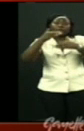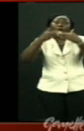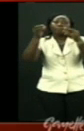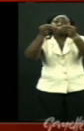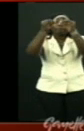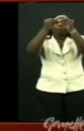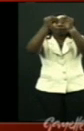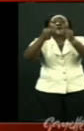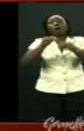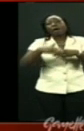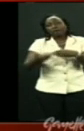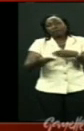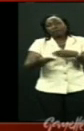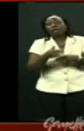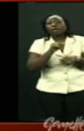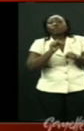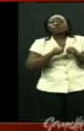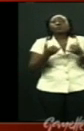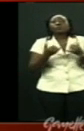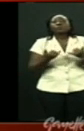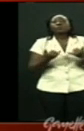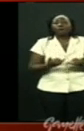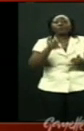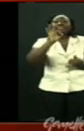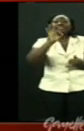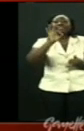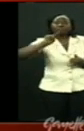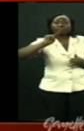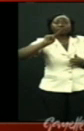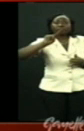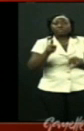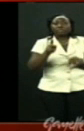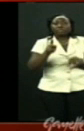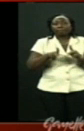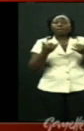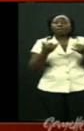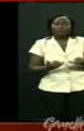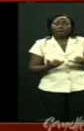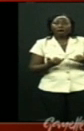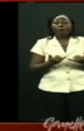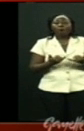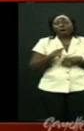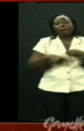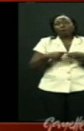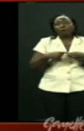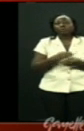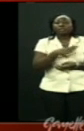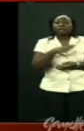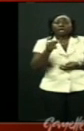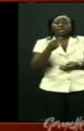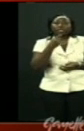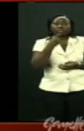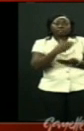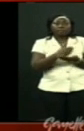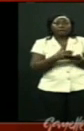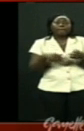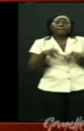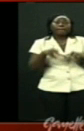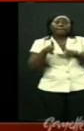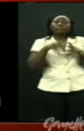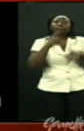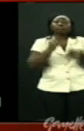grew. So now we're at about 9,500, and we have a significant percentage of people within Trinidad as well